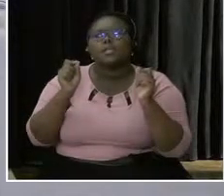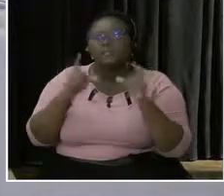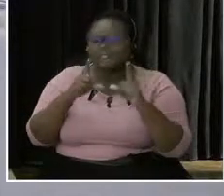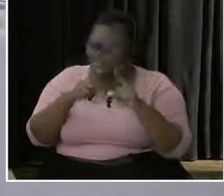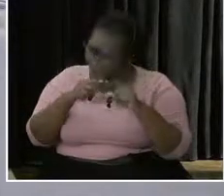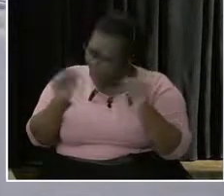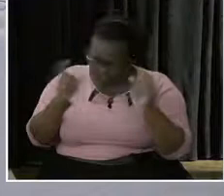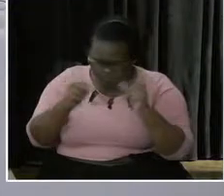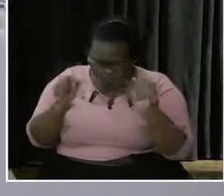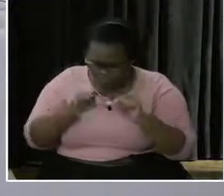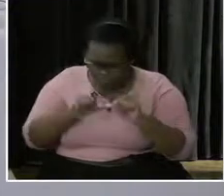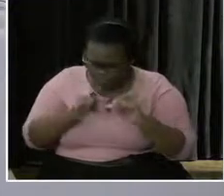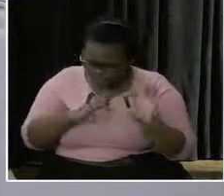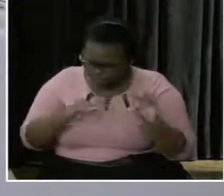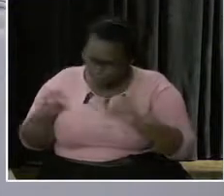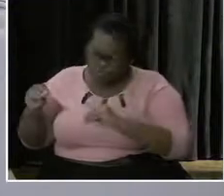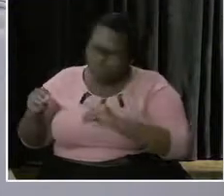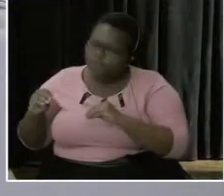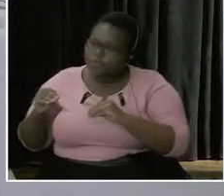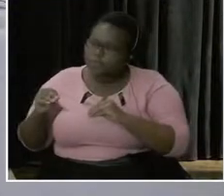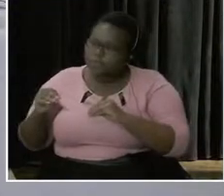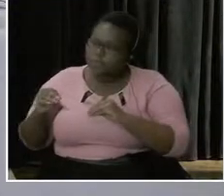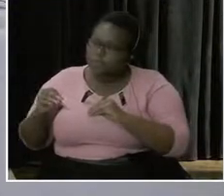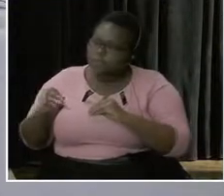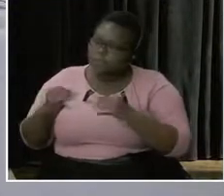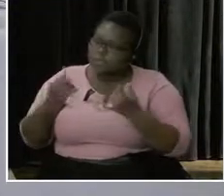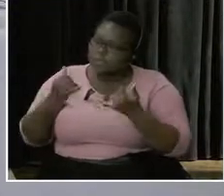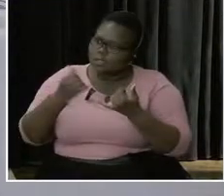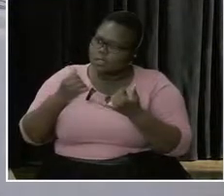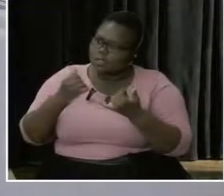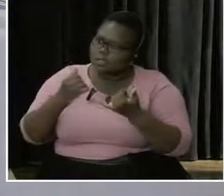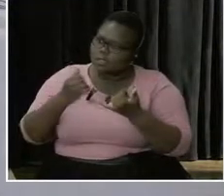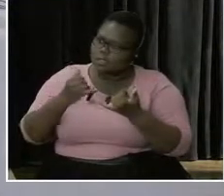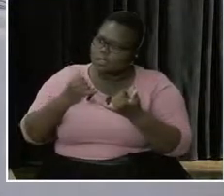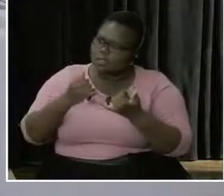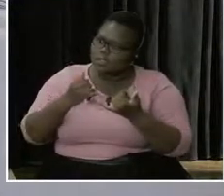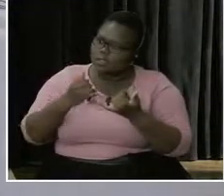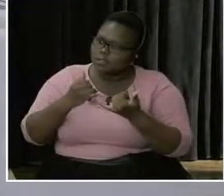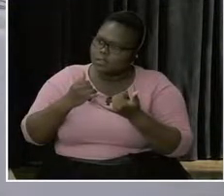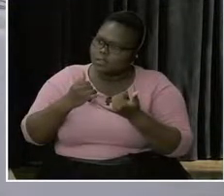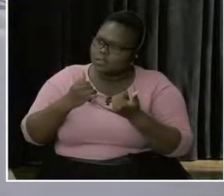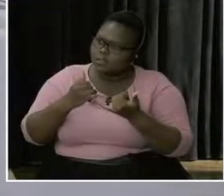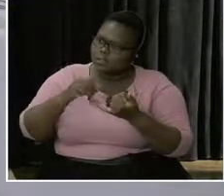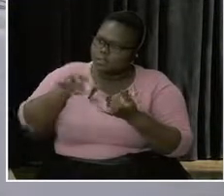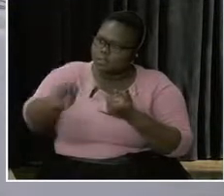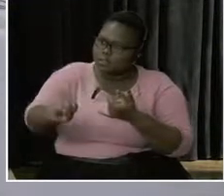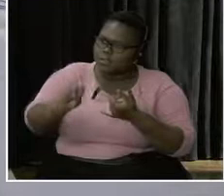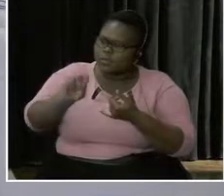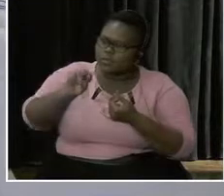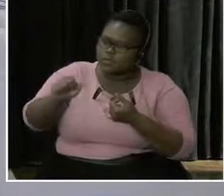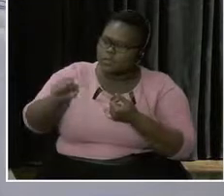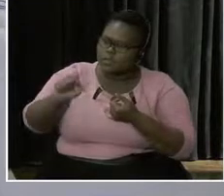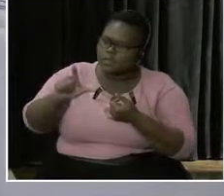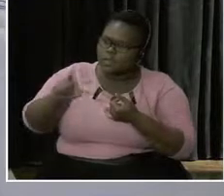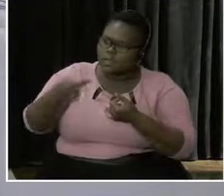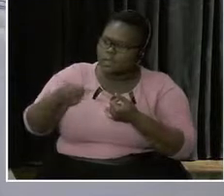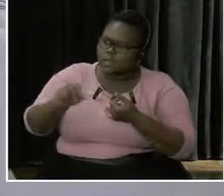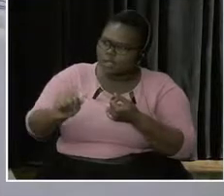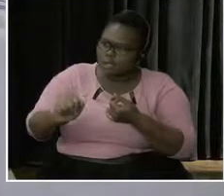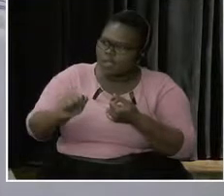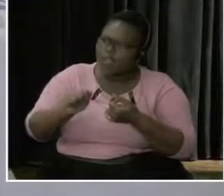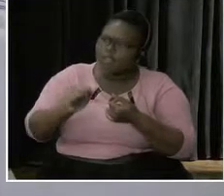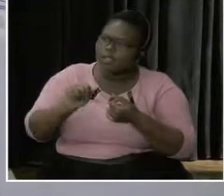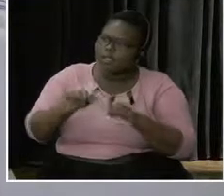recommendation. We're moving to the next item. Suspension of Salka Games. We move We are to the still next item. We'd already agreed